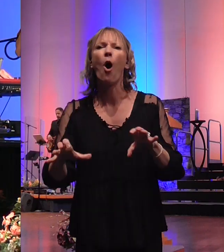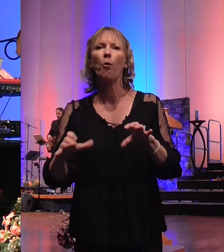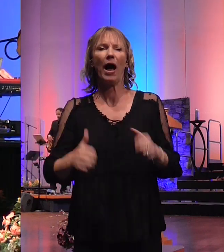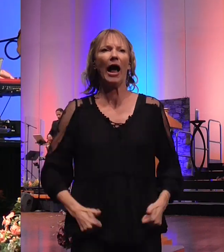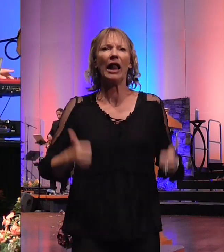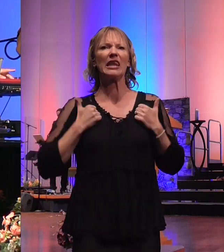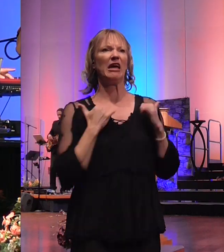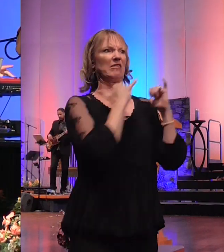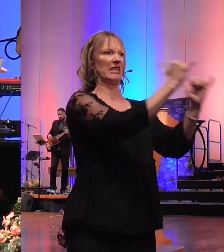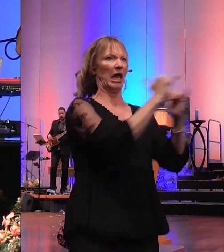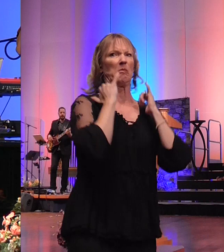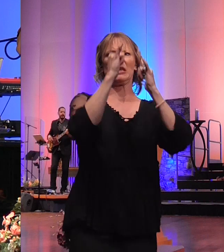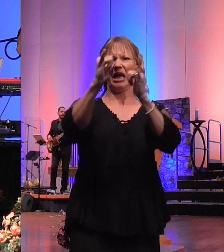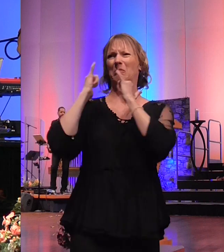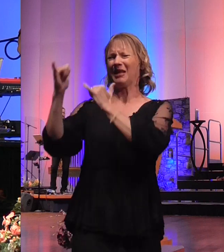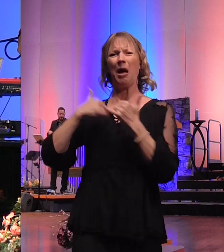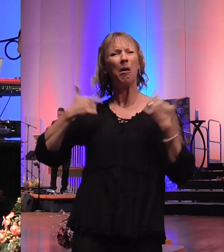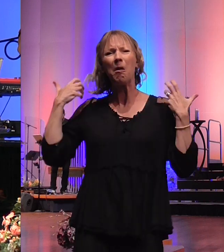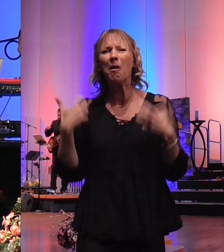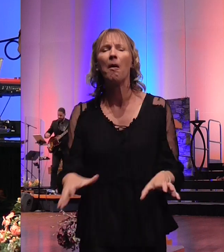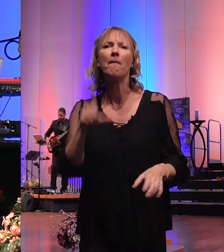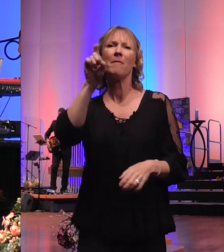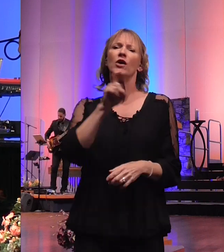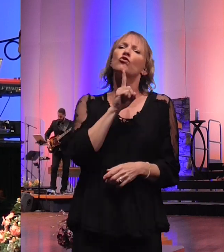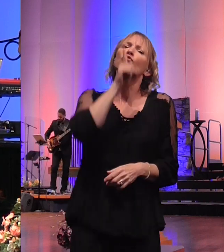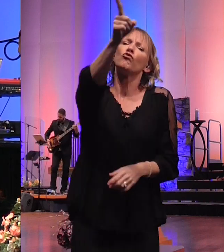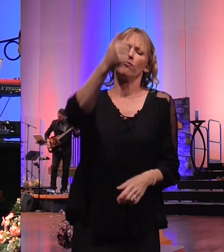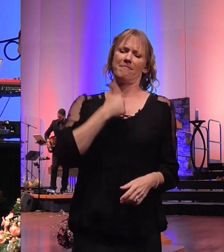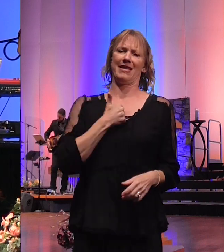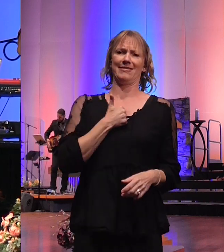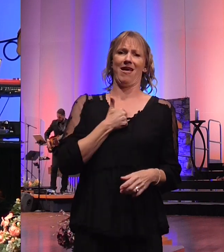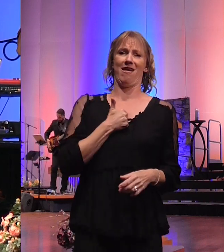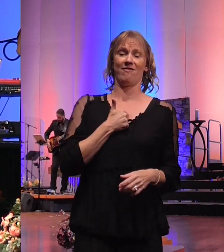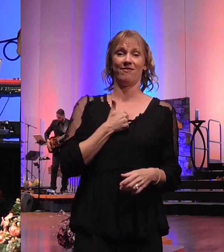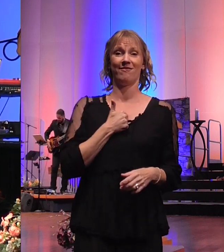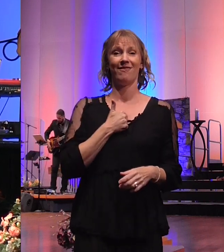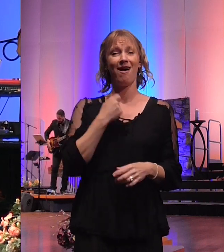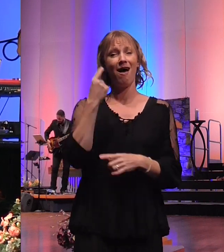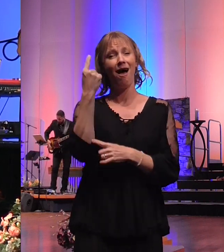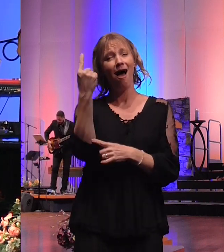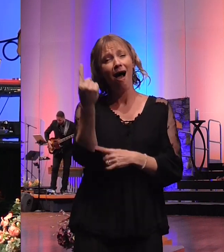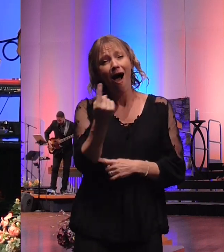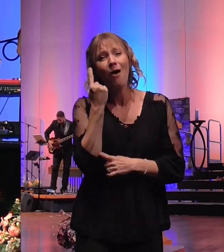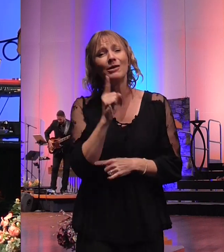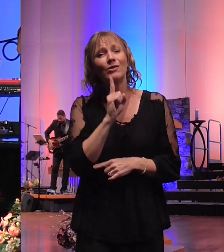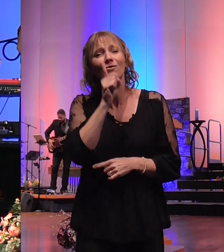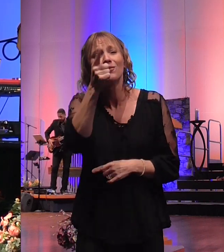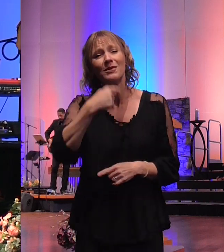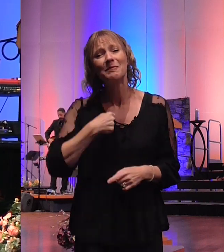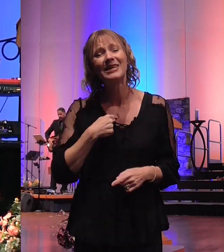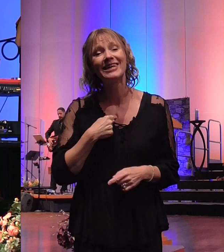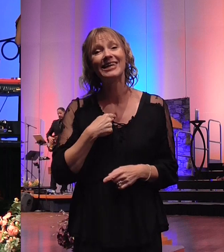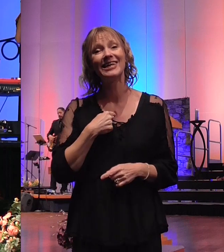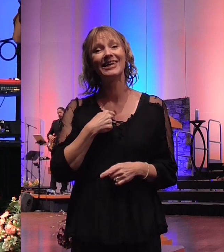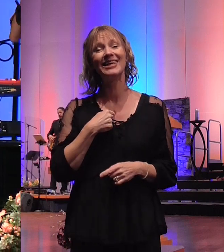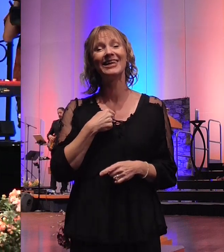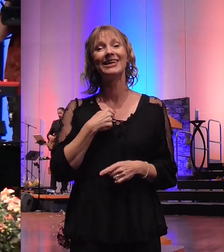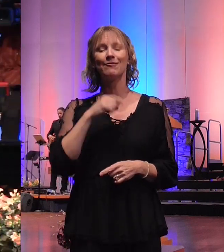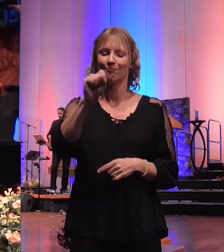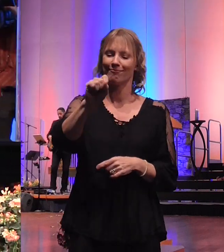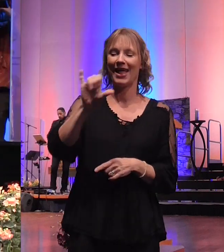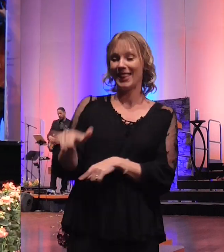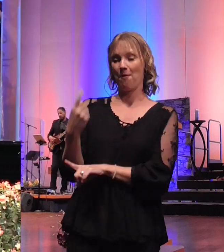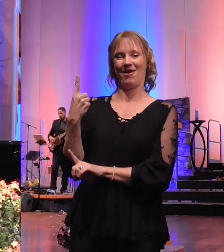no one else. Gotta be true to me, always true to me.